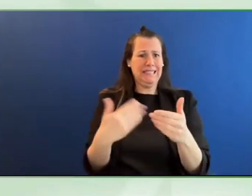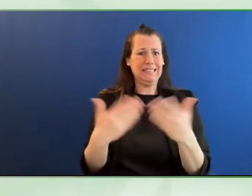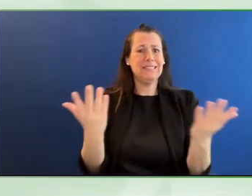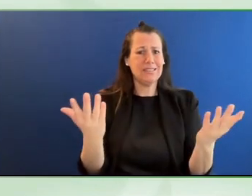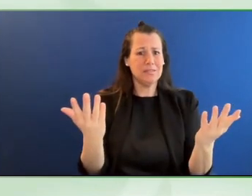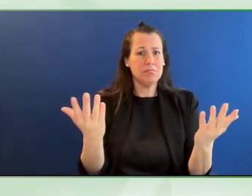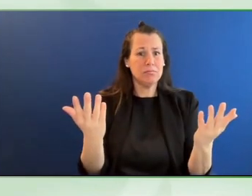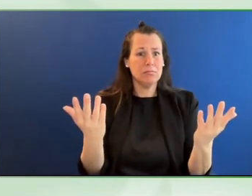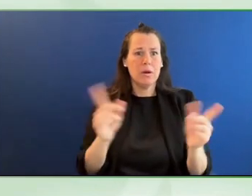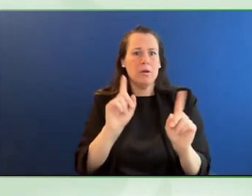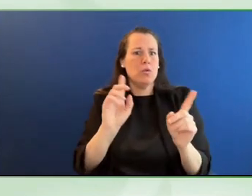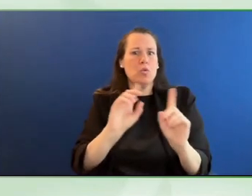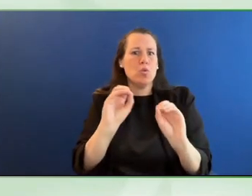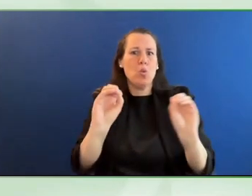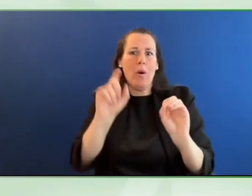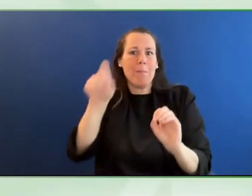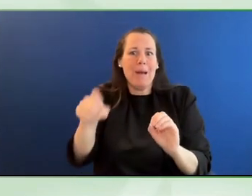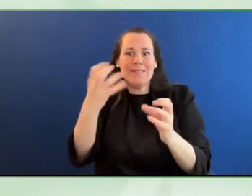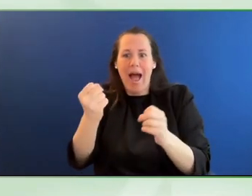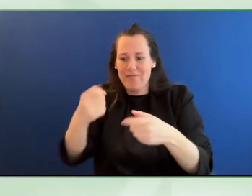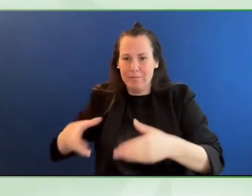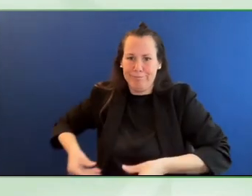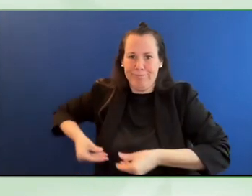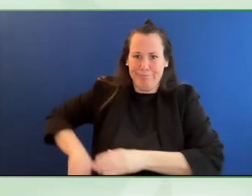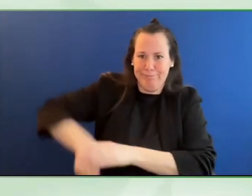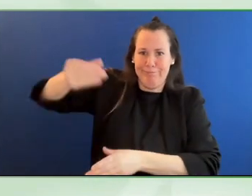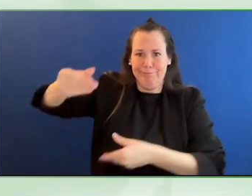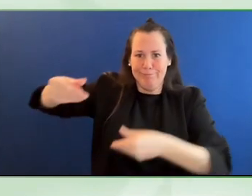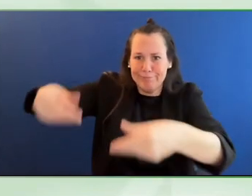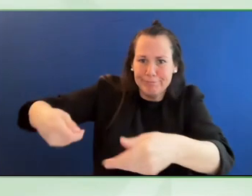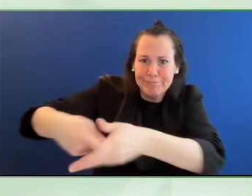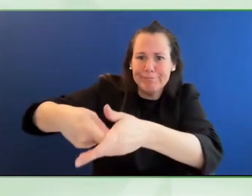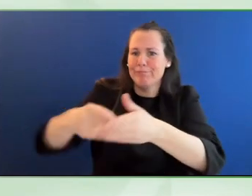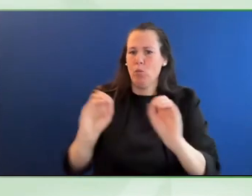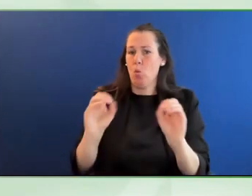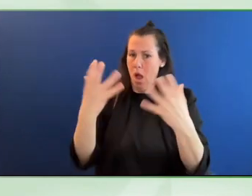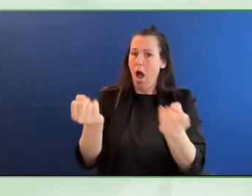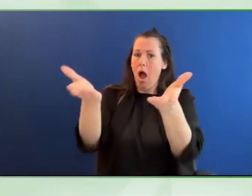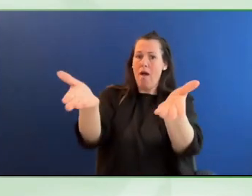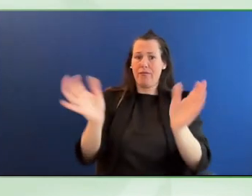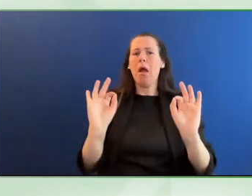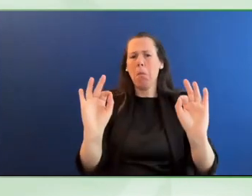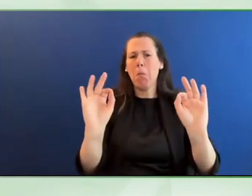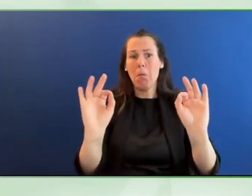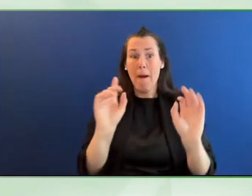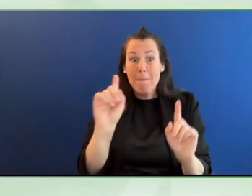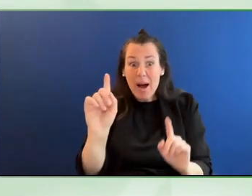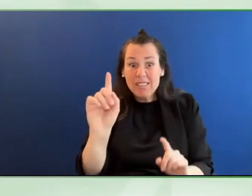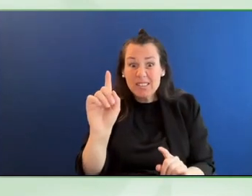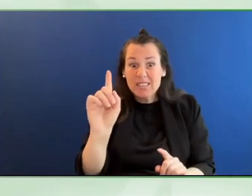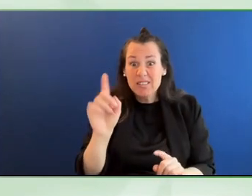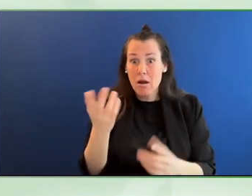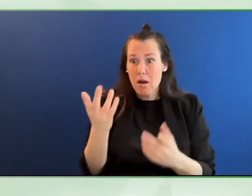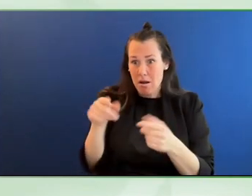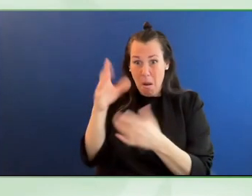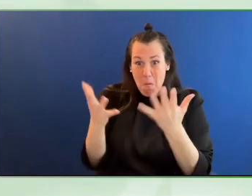of the examples that is an AT that is not included in the accessibility features and that Morphic would then provide